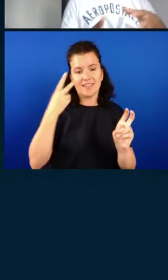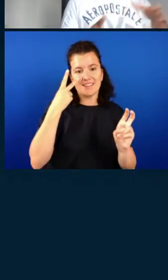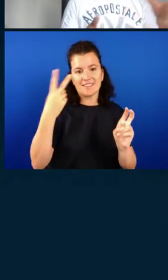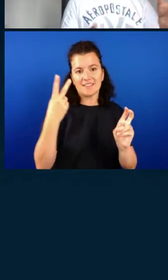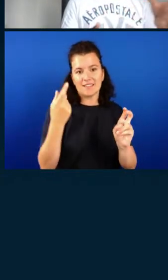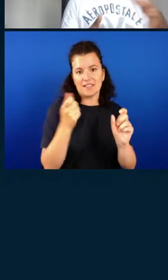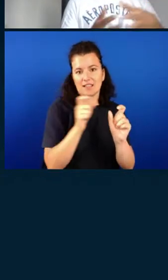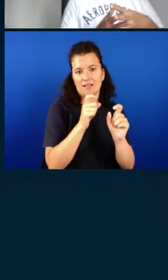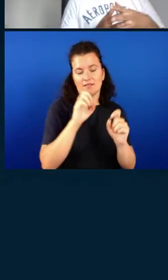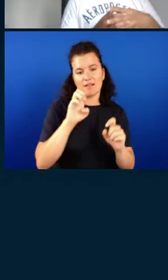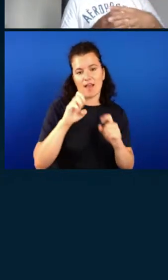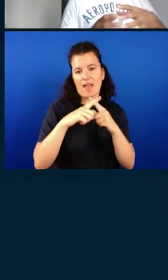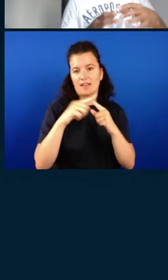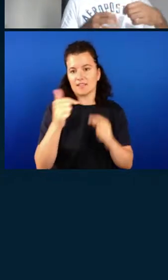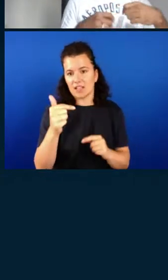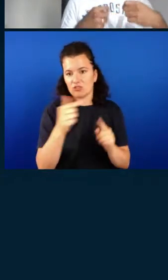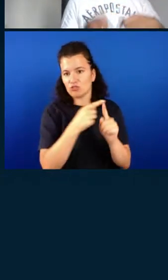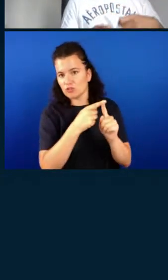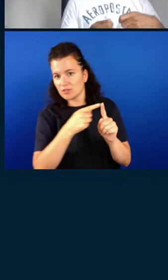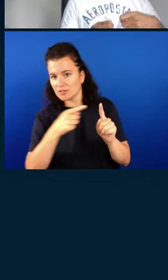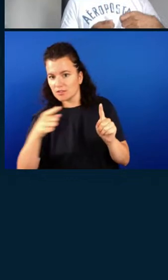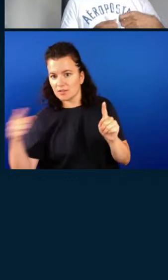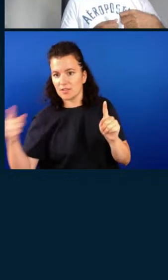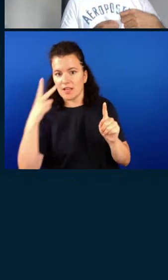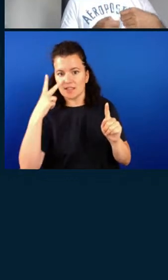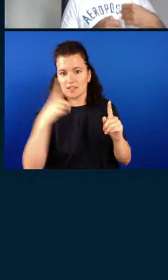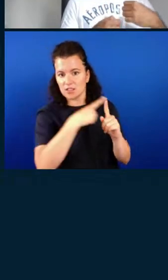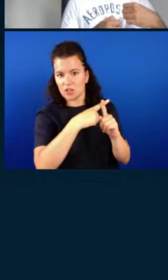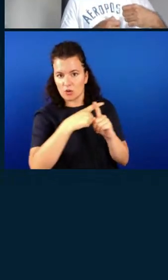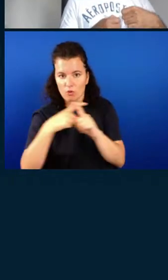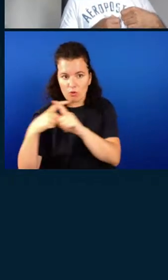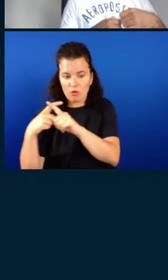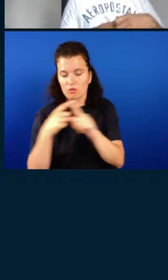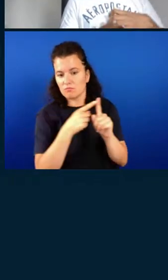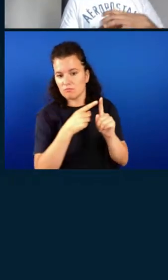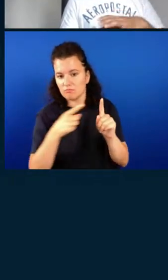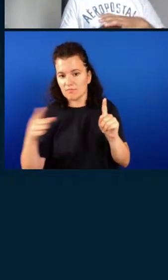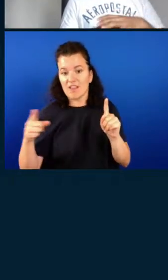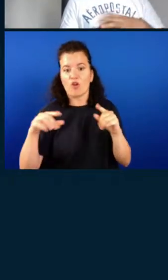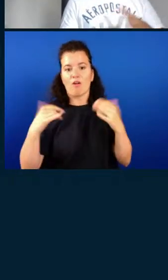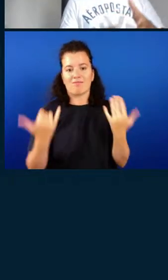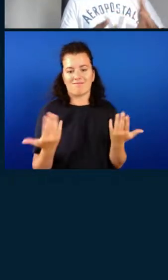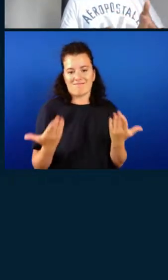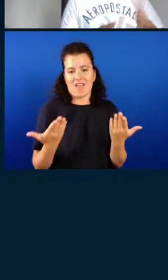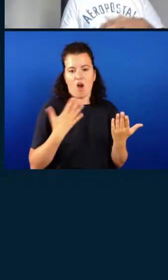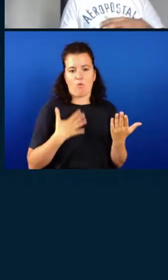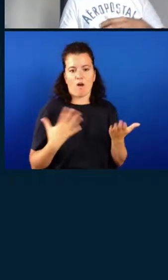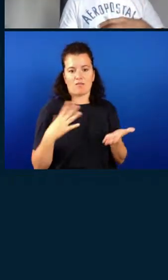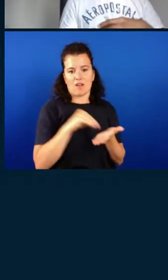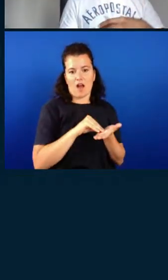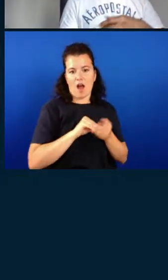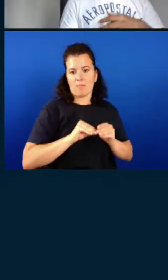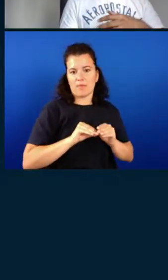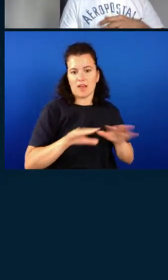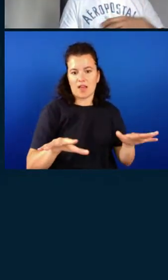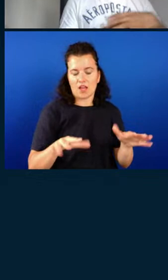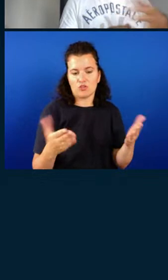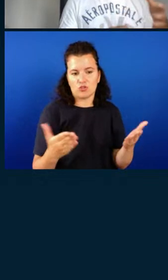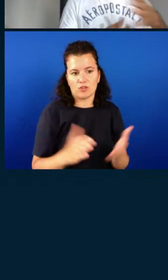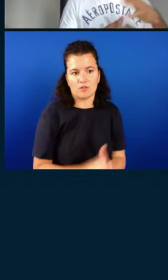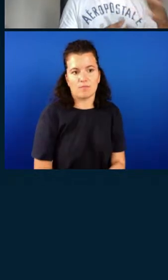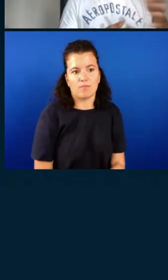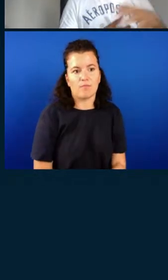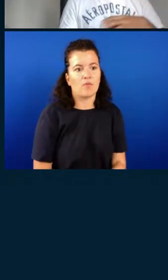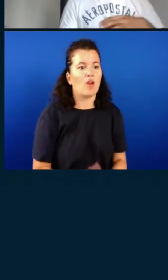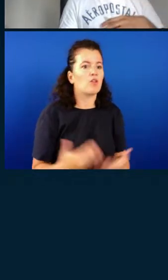with infra as code, etc. And now we are in the application development team, right? So when I'm an application.NET developer writing my